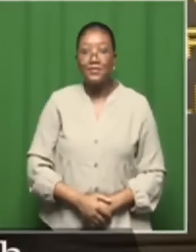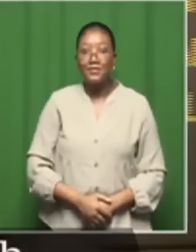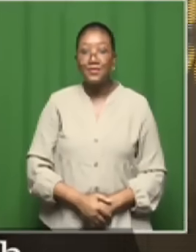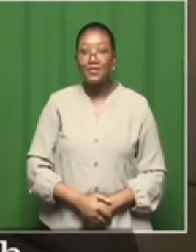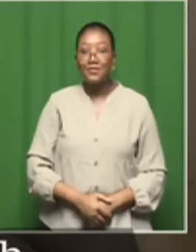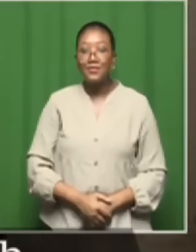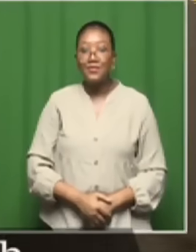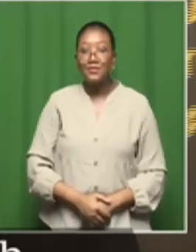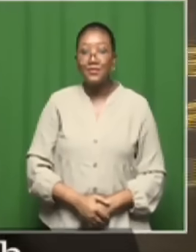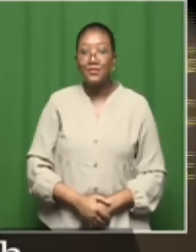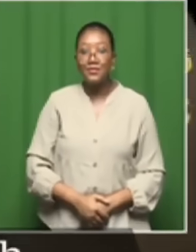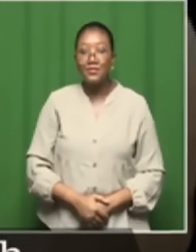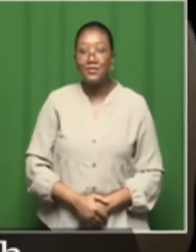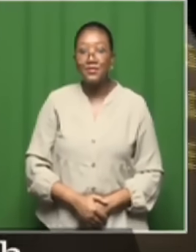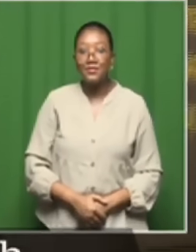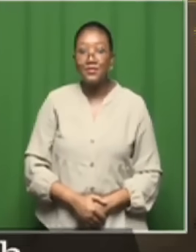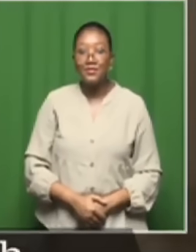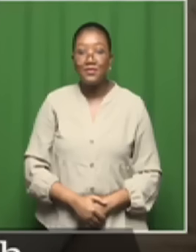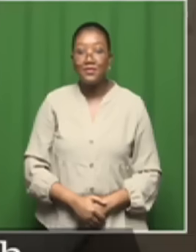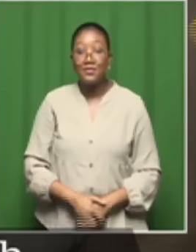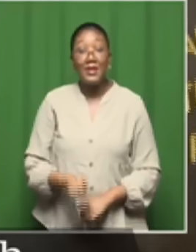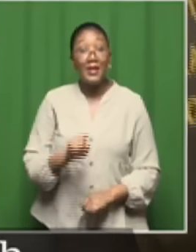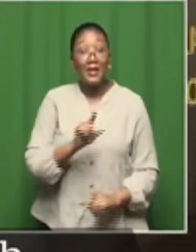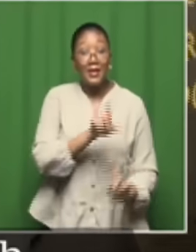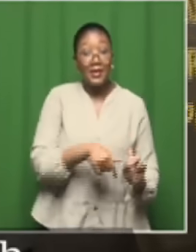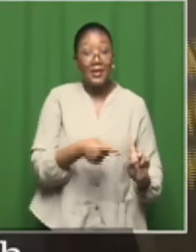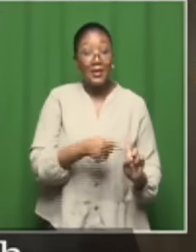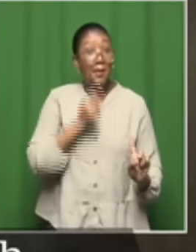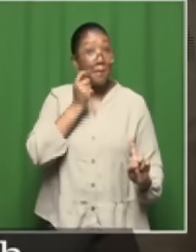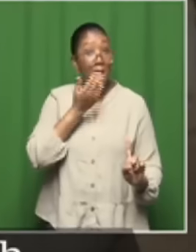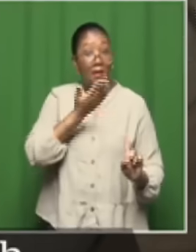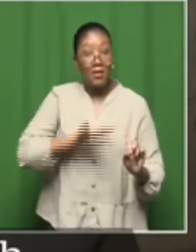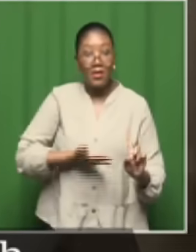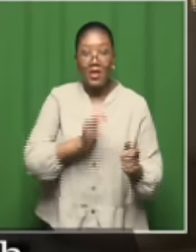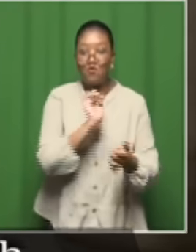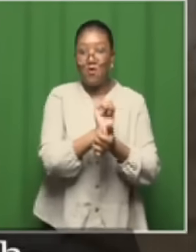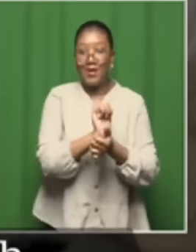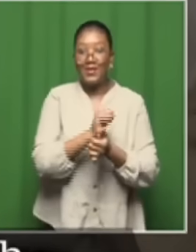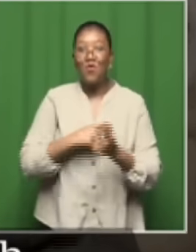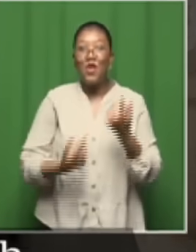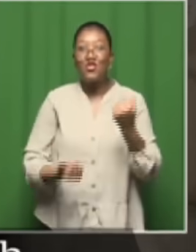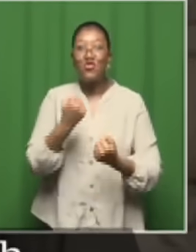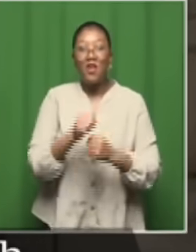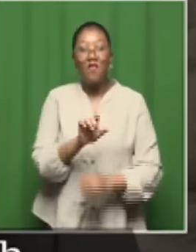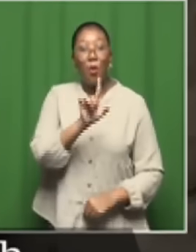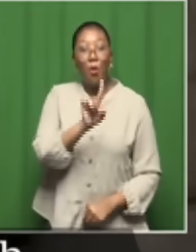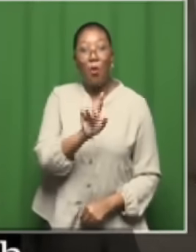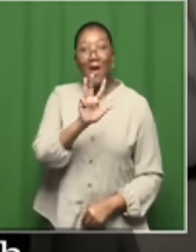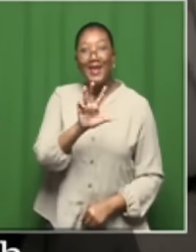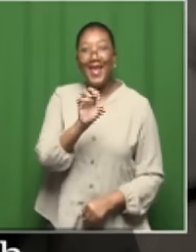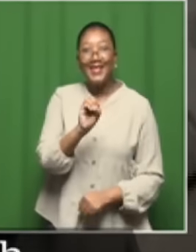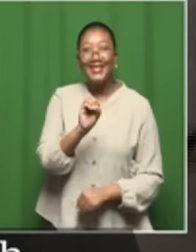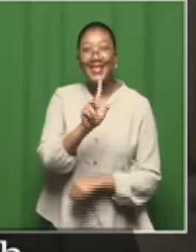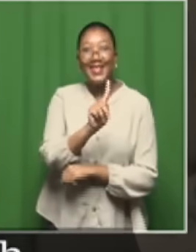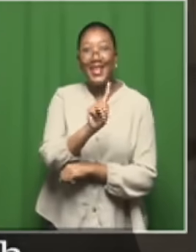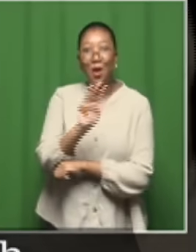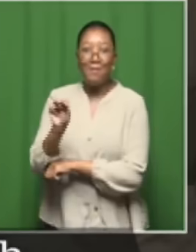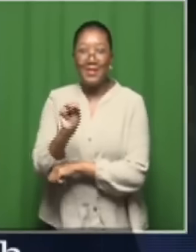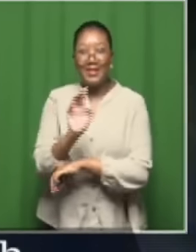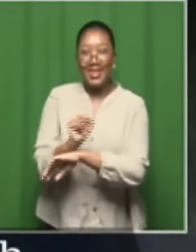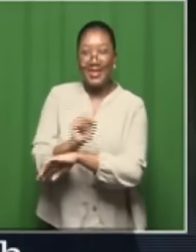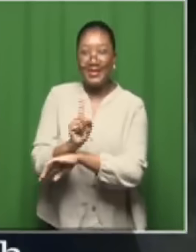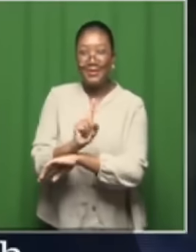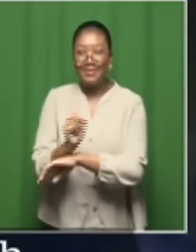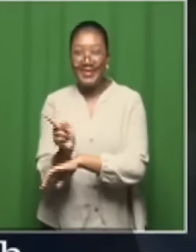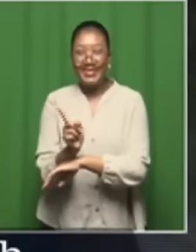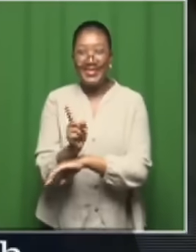about what's going on here. So this guy's just been arrested. He was going 190 kilometers an hour. 190 kilometers an